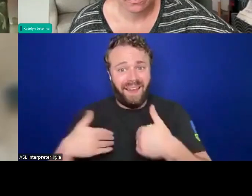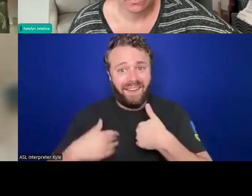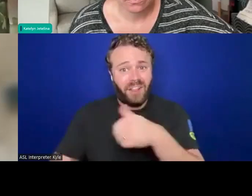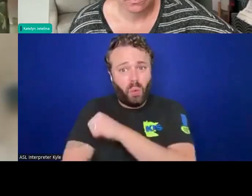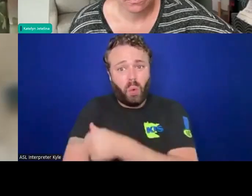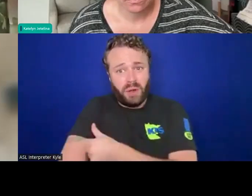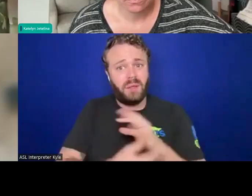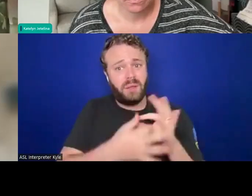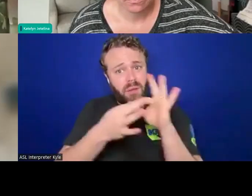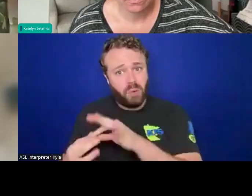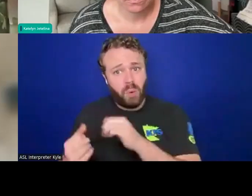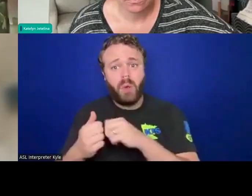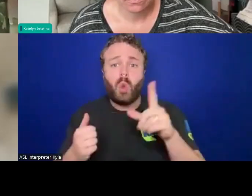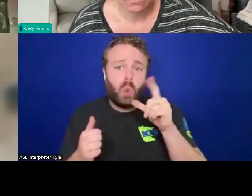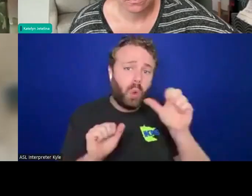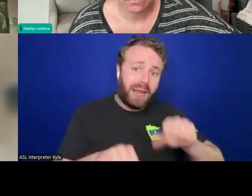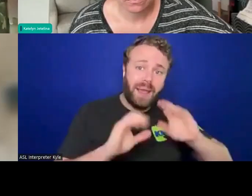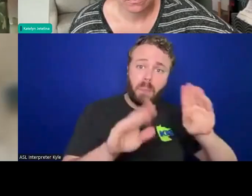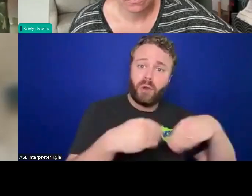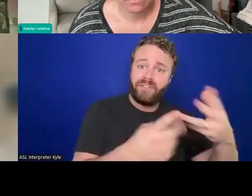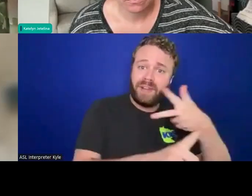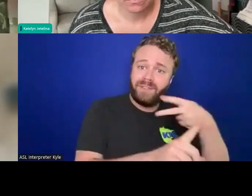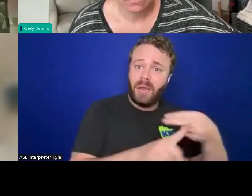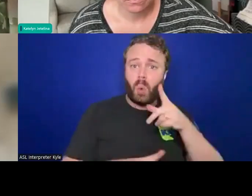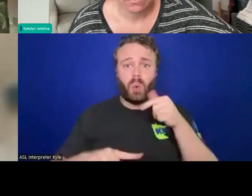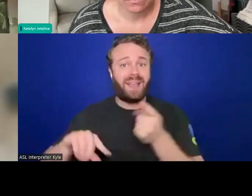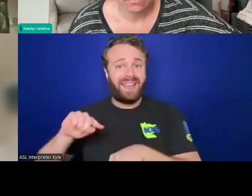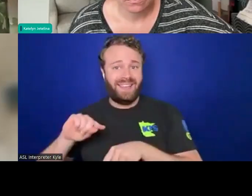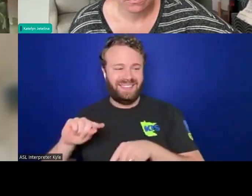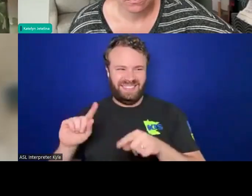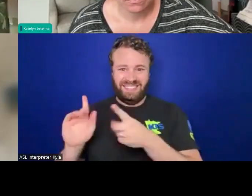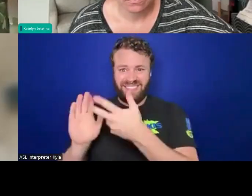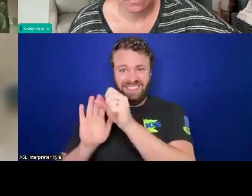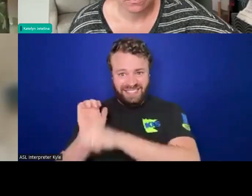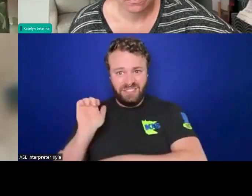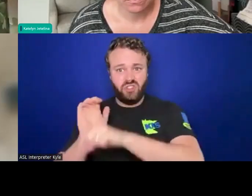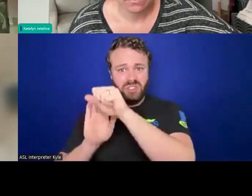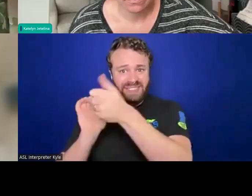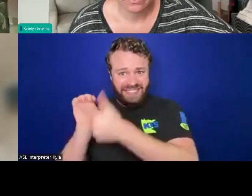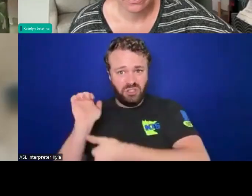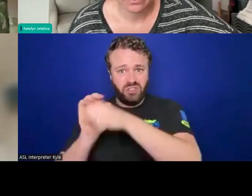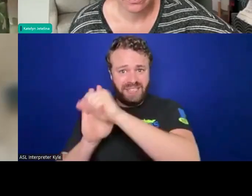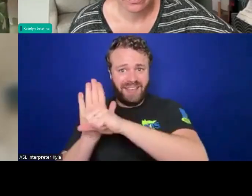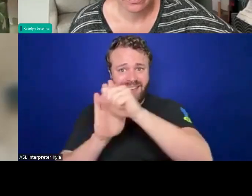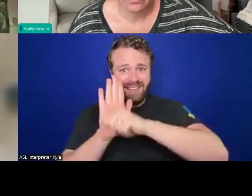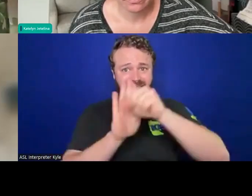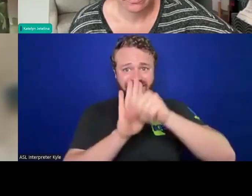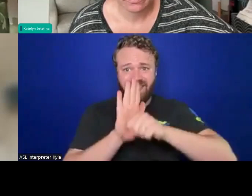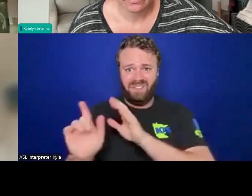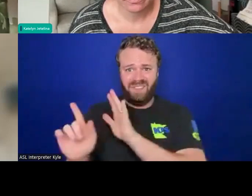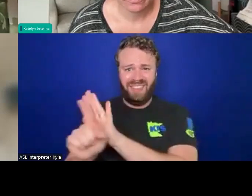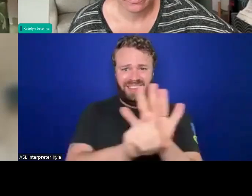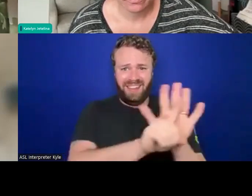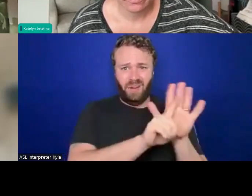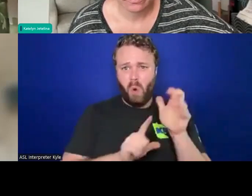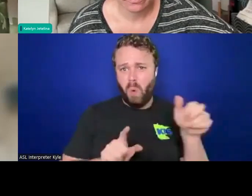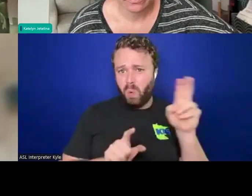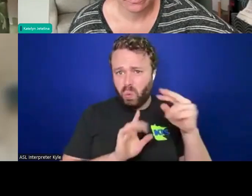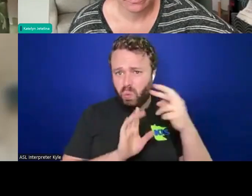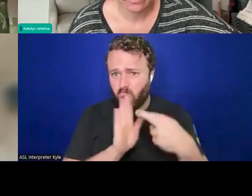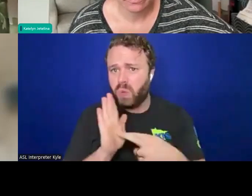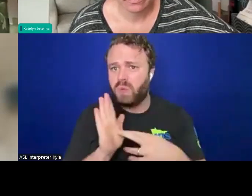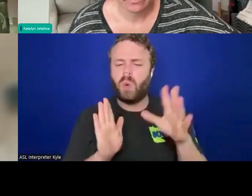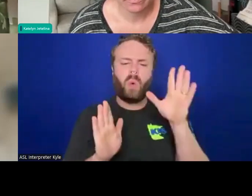about who can administer vaccines, and particularly COVID-19 vaccines. So we'll put that link in the chat as